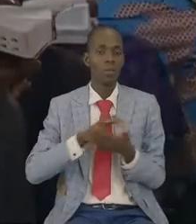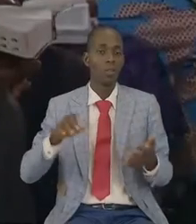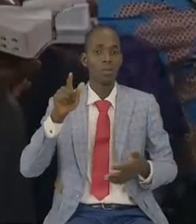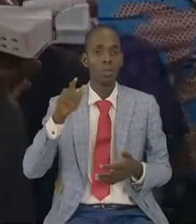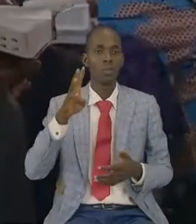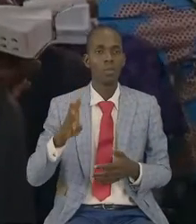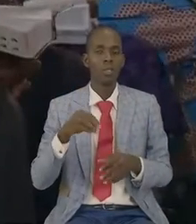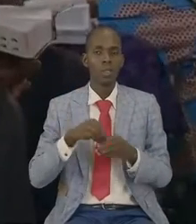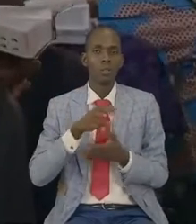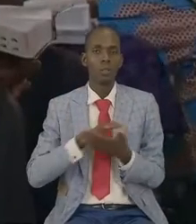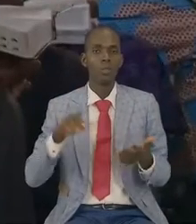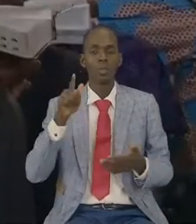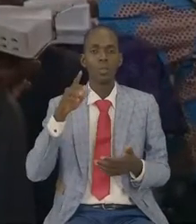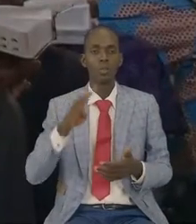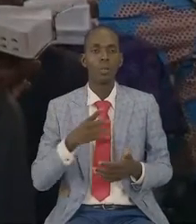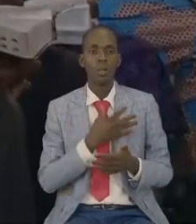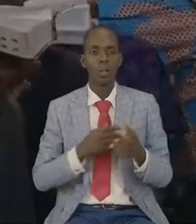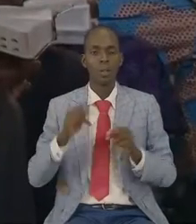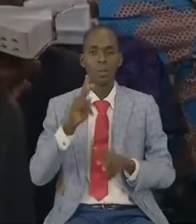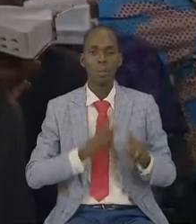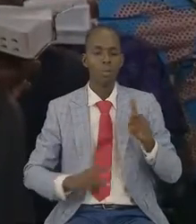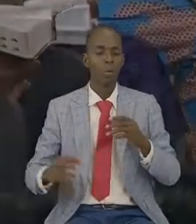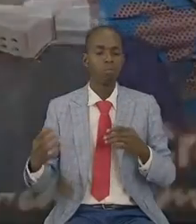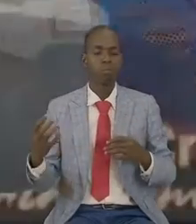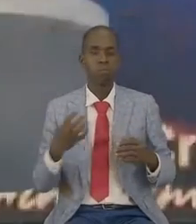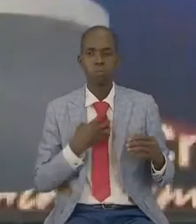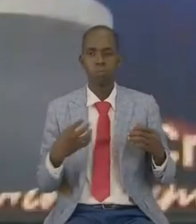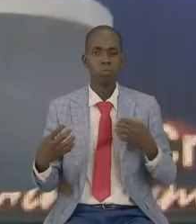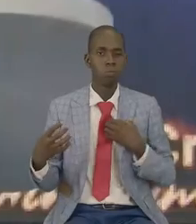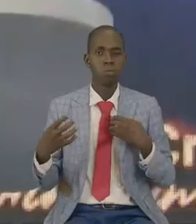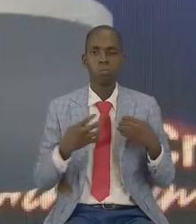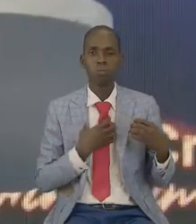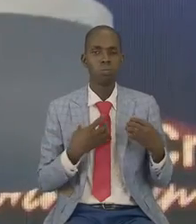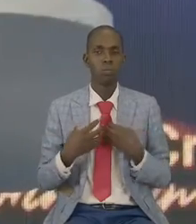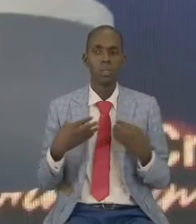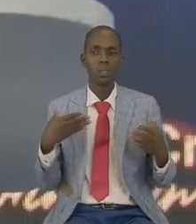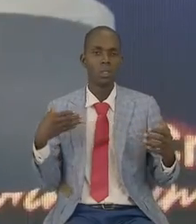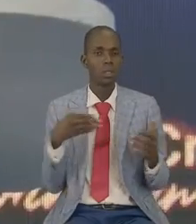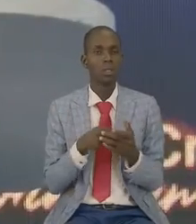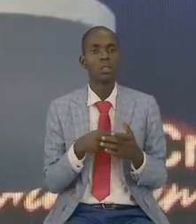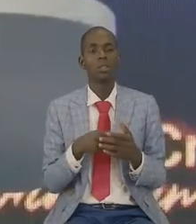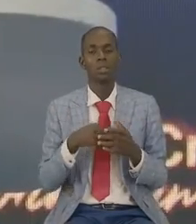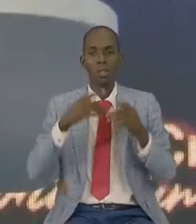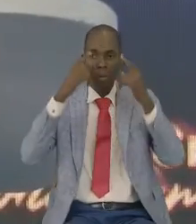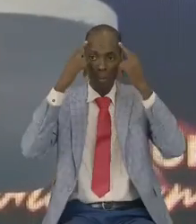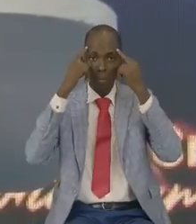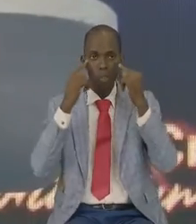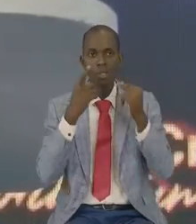says in verse 24, "And the people murmured against Moses,